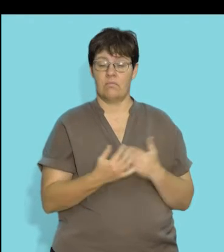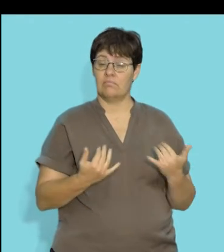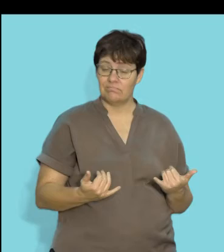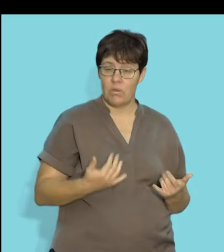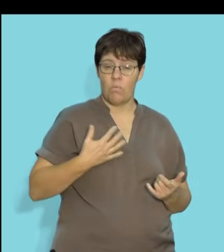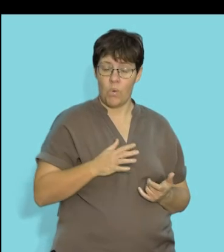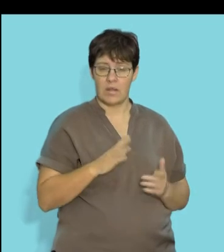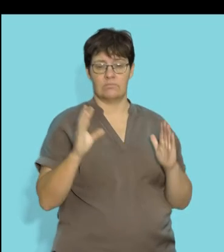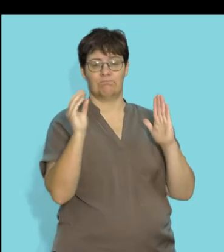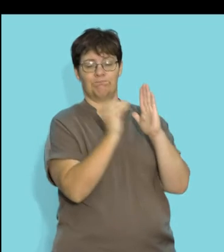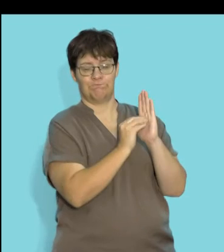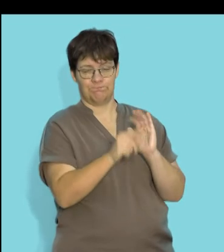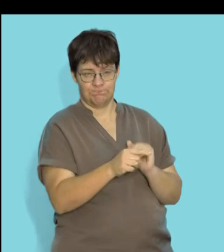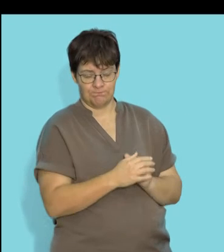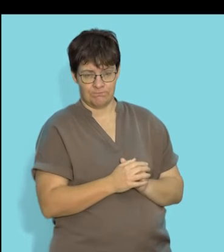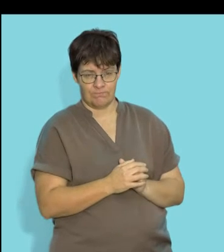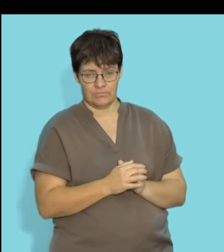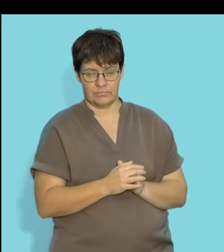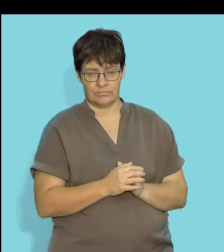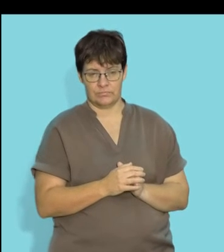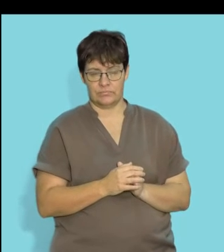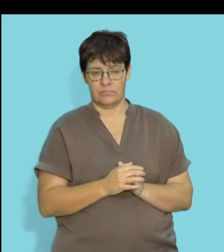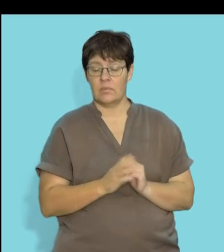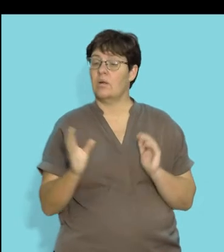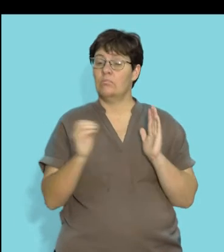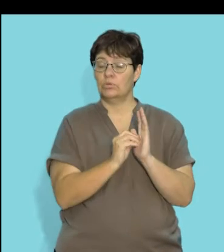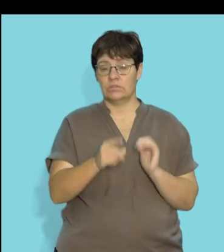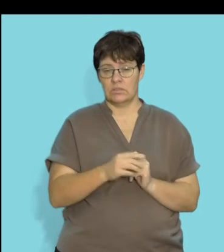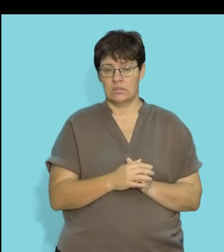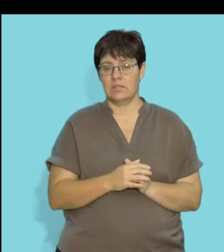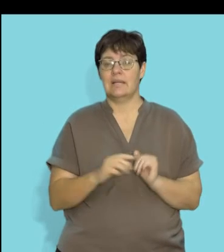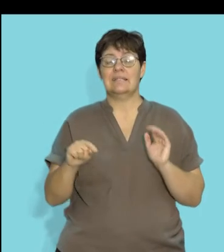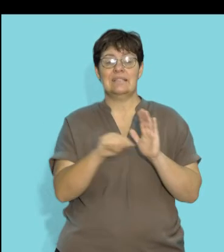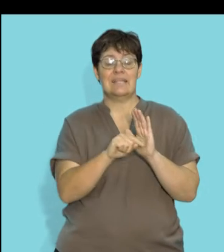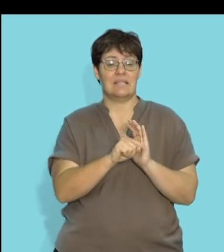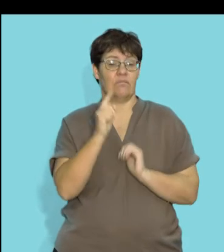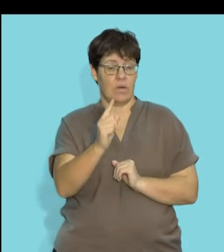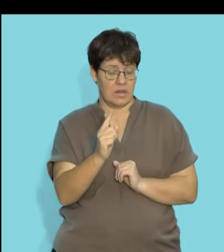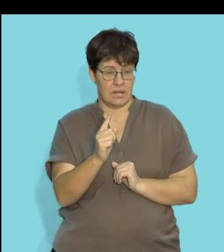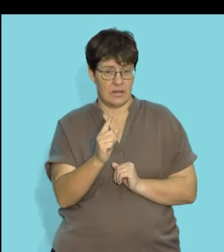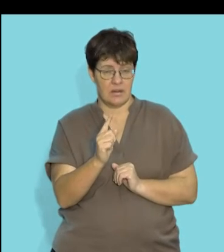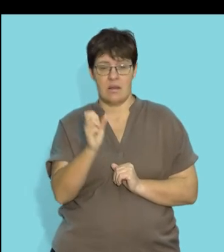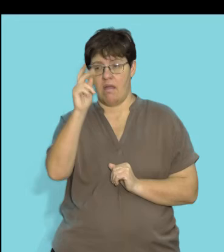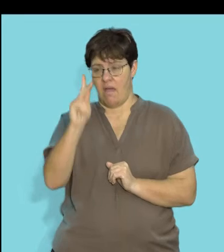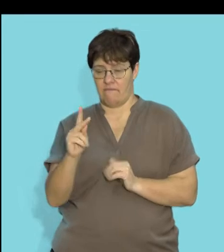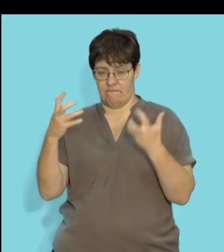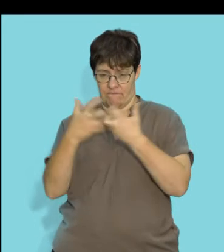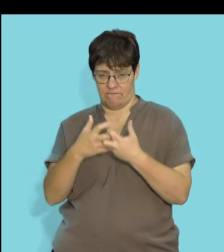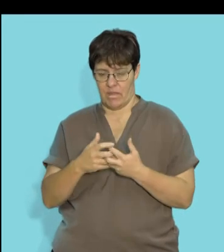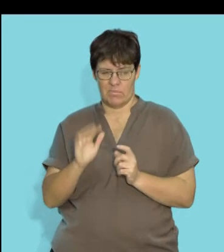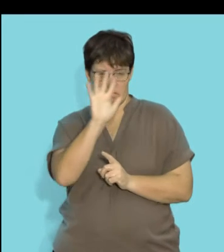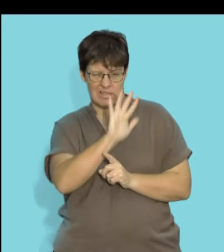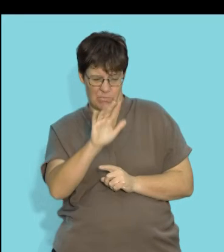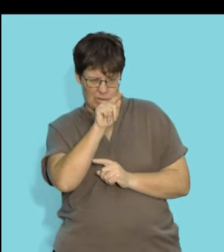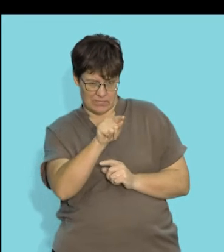Now, if I want to plot this, right, as I said, to plot this, my -1 goes with a half, so it will